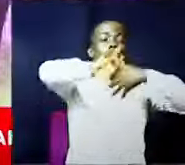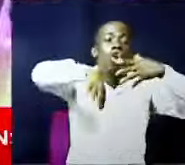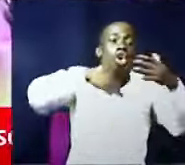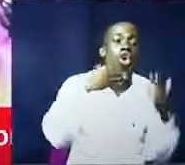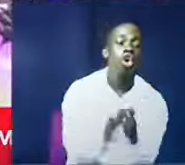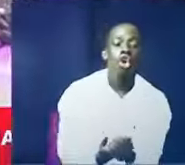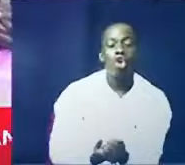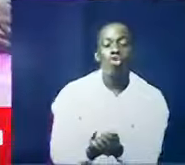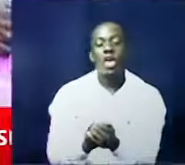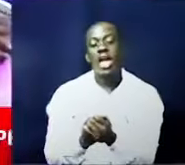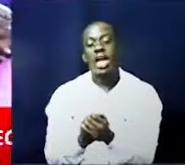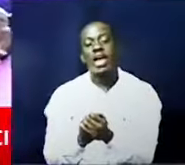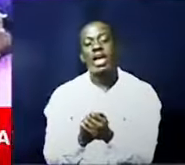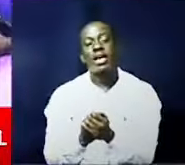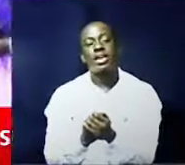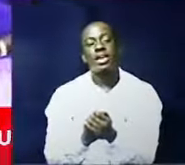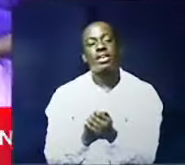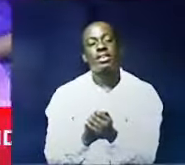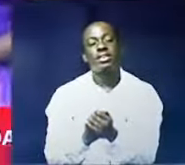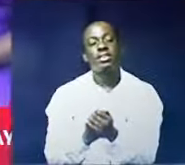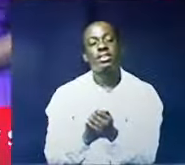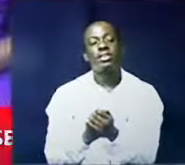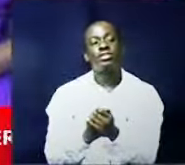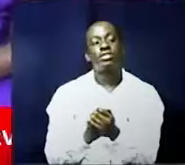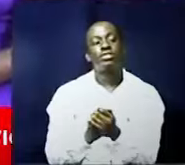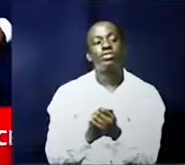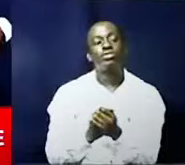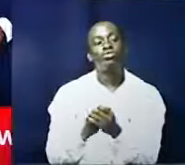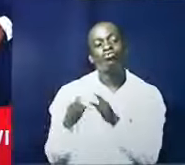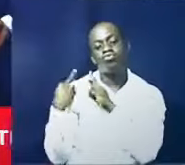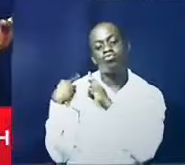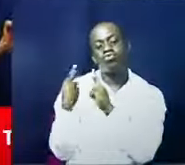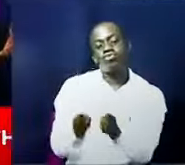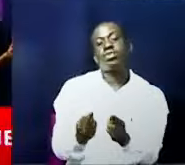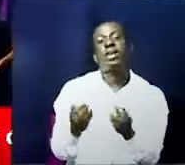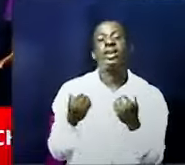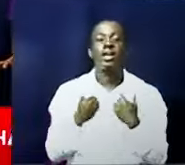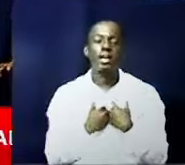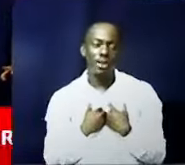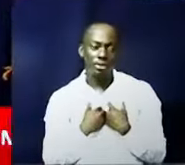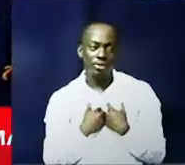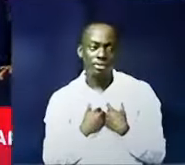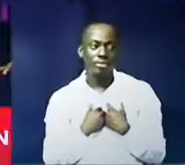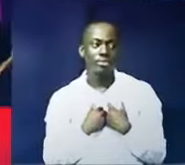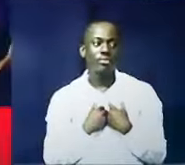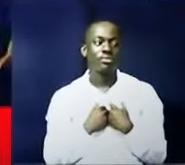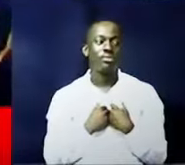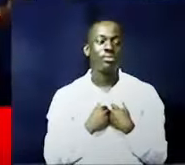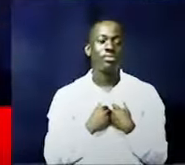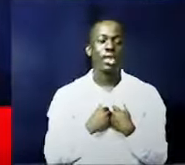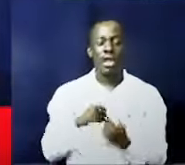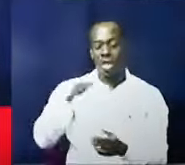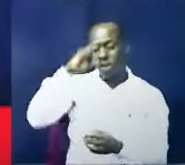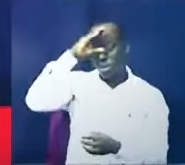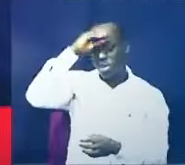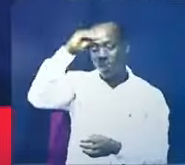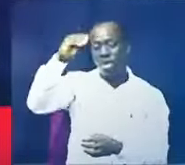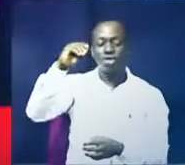the man of God or the woman of God effective for ministry is made in the secluded place.